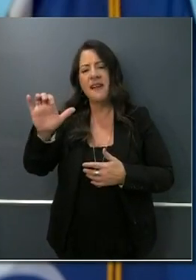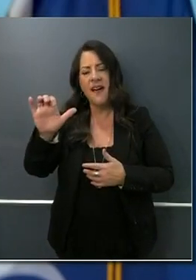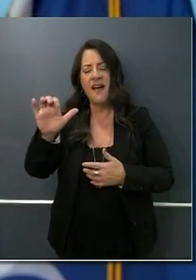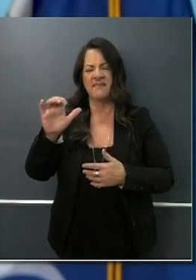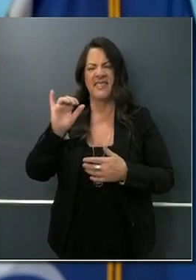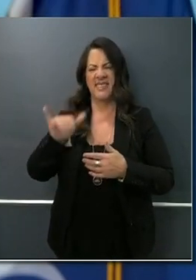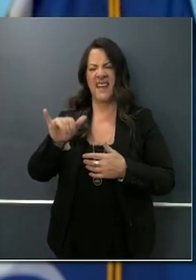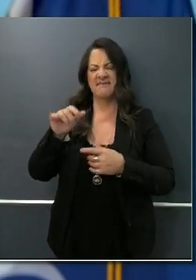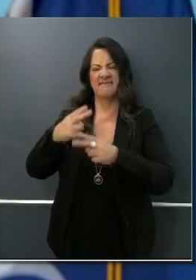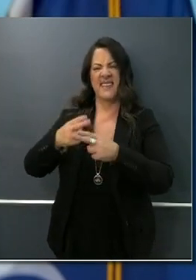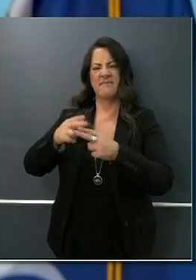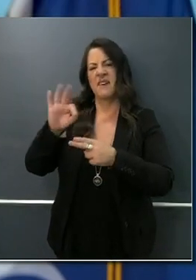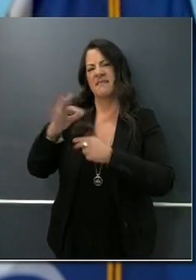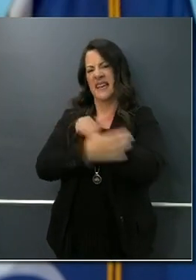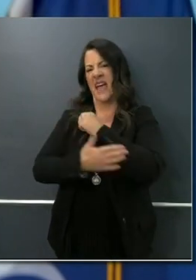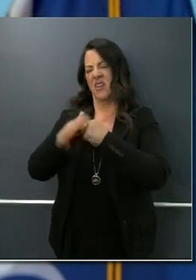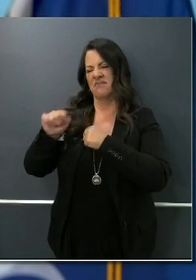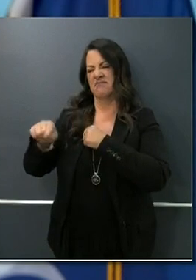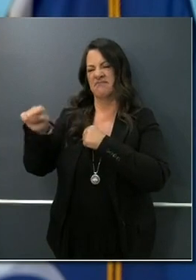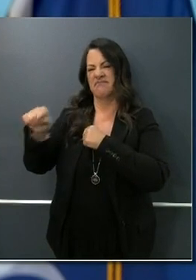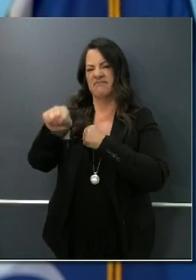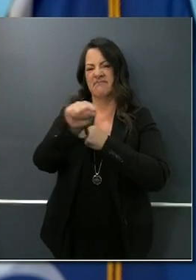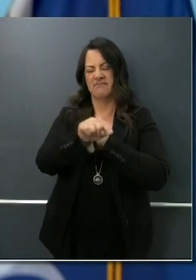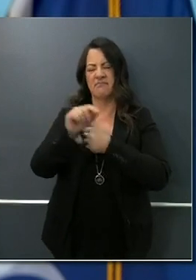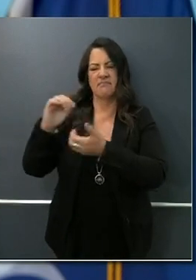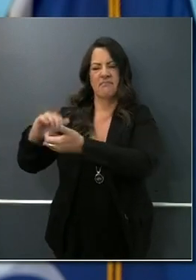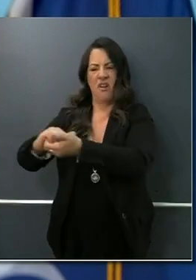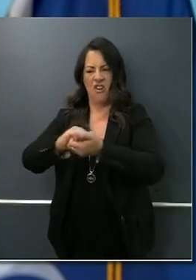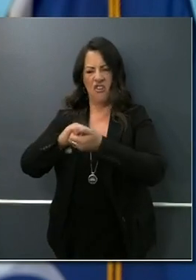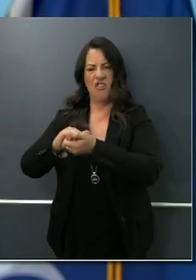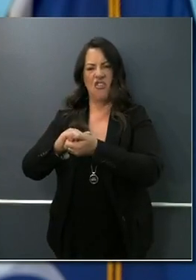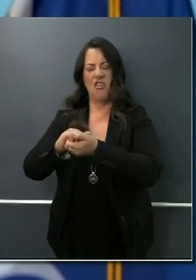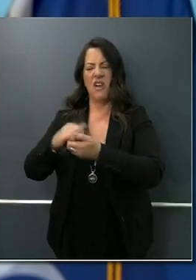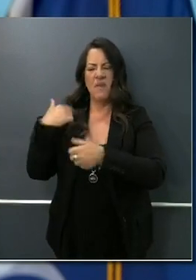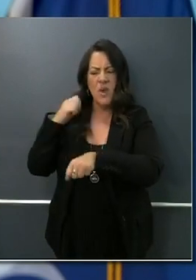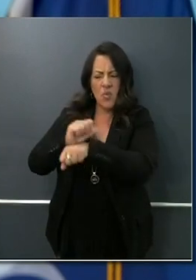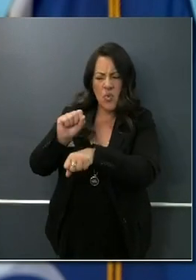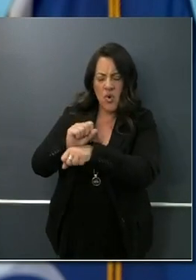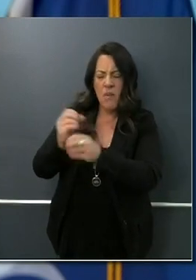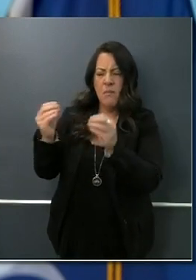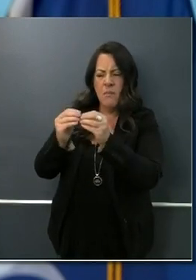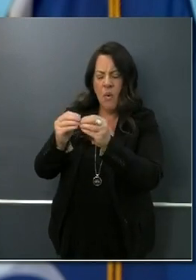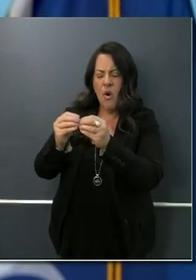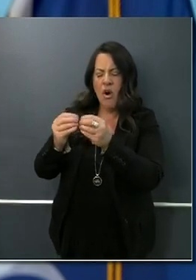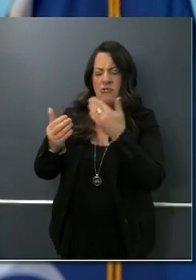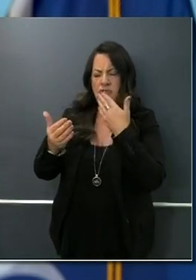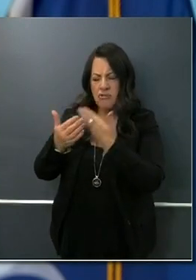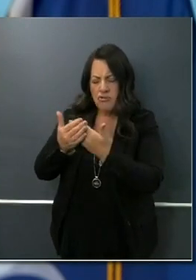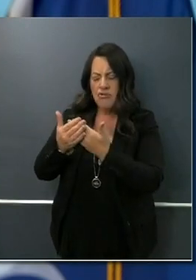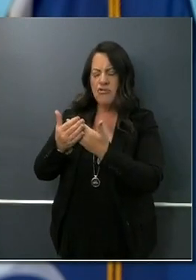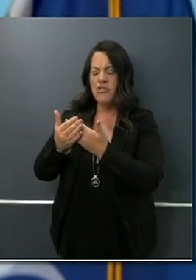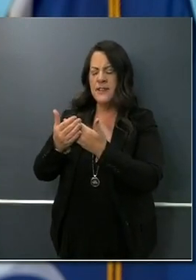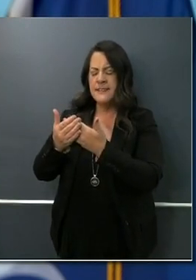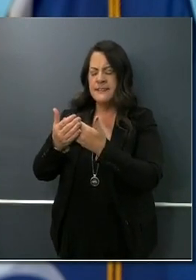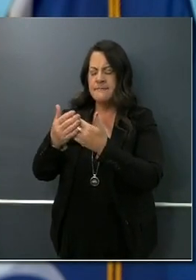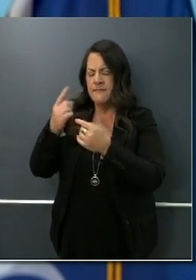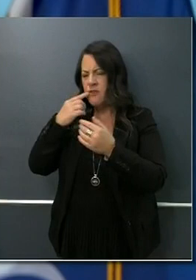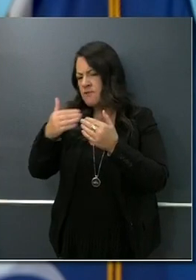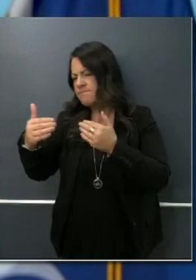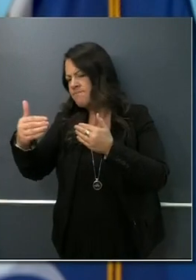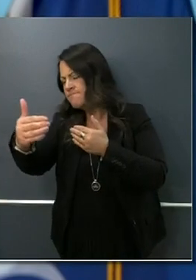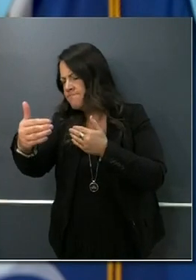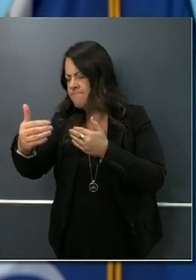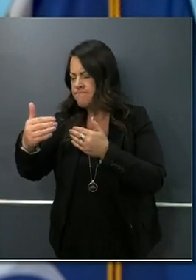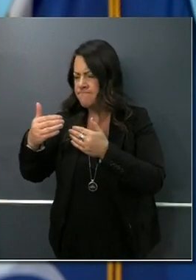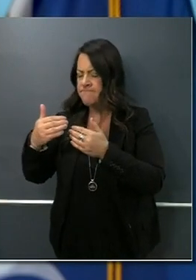partners, and others, to see if we can work even more closely together over the course of this next week and the next